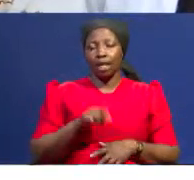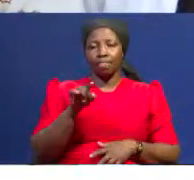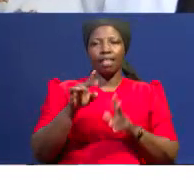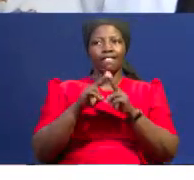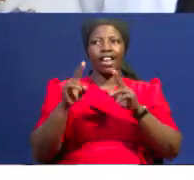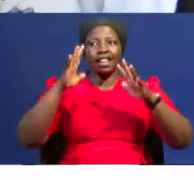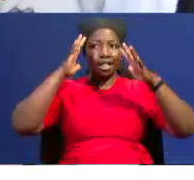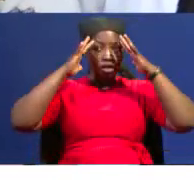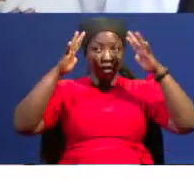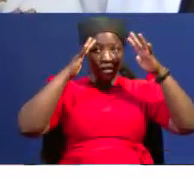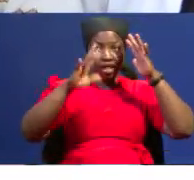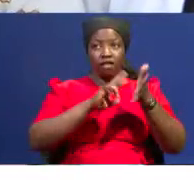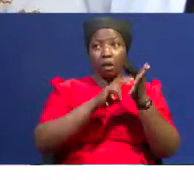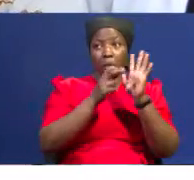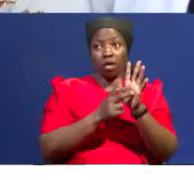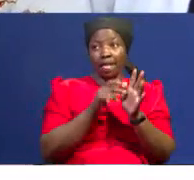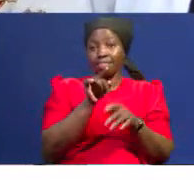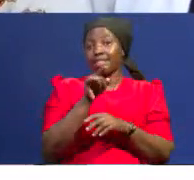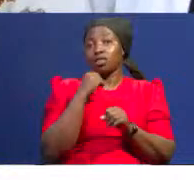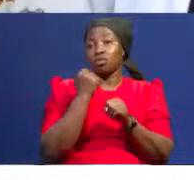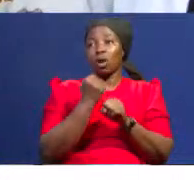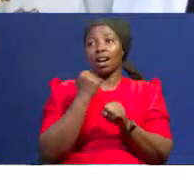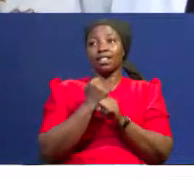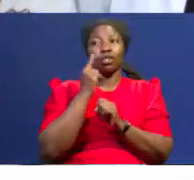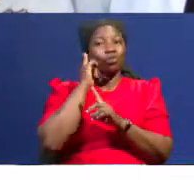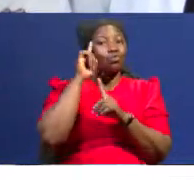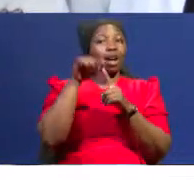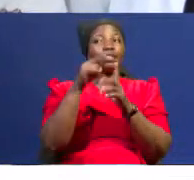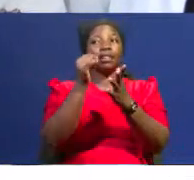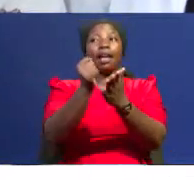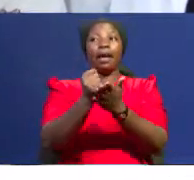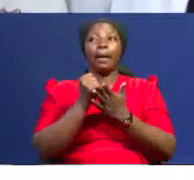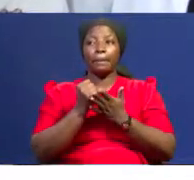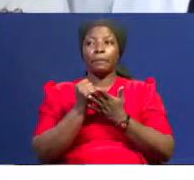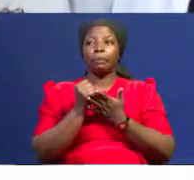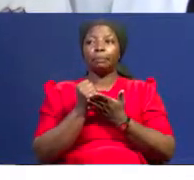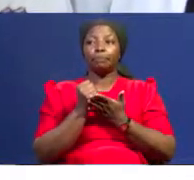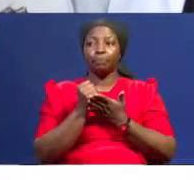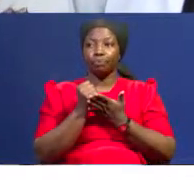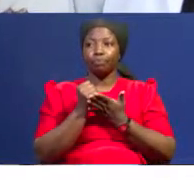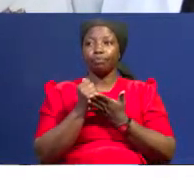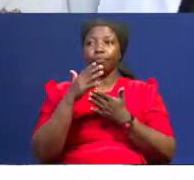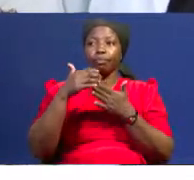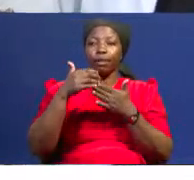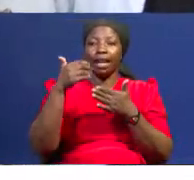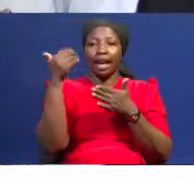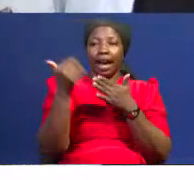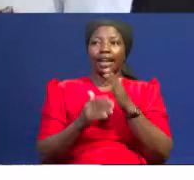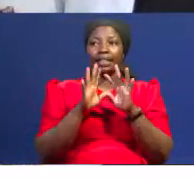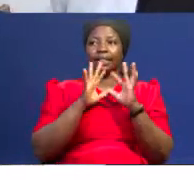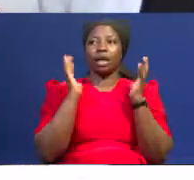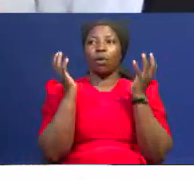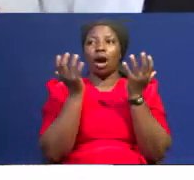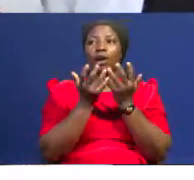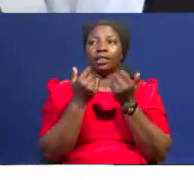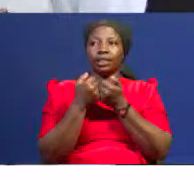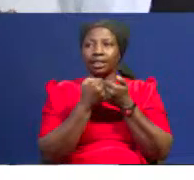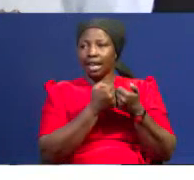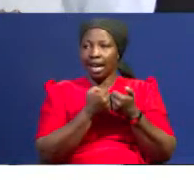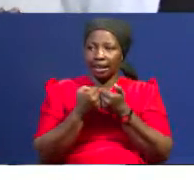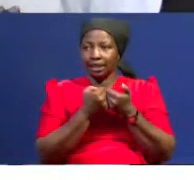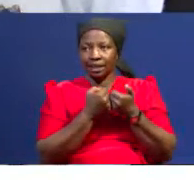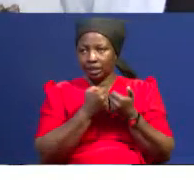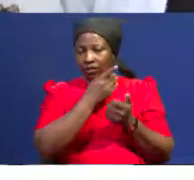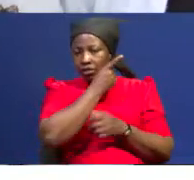and it's working to help us curb the global challenge of